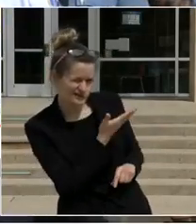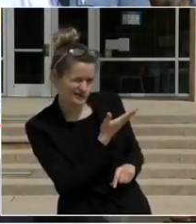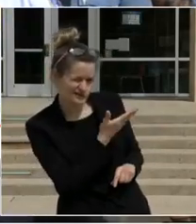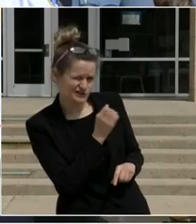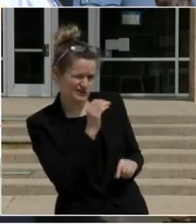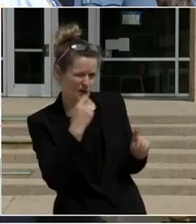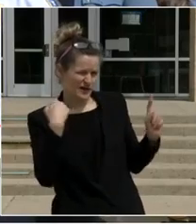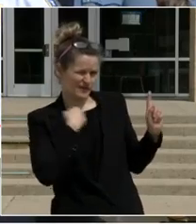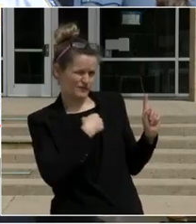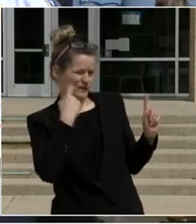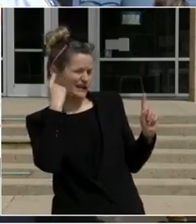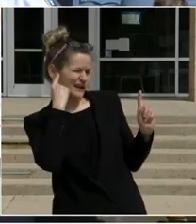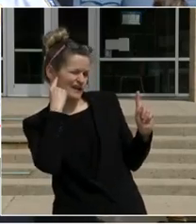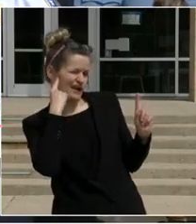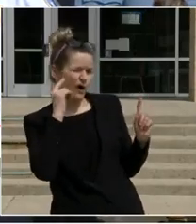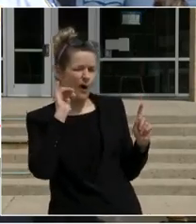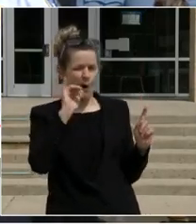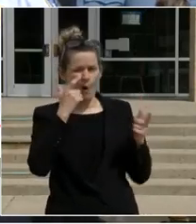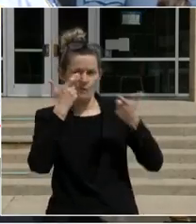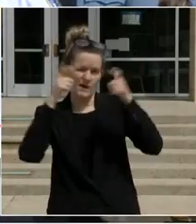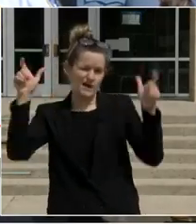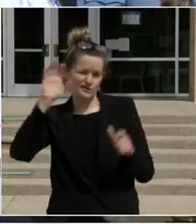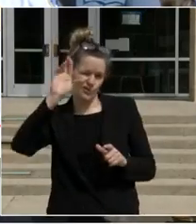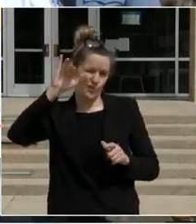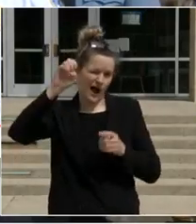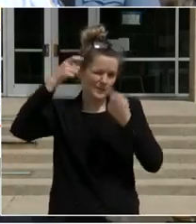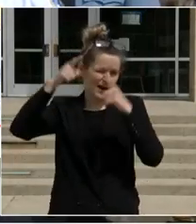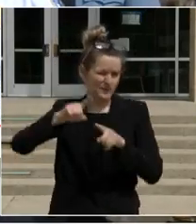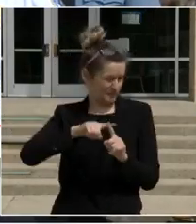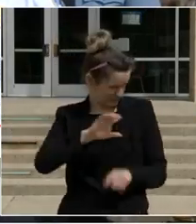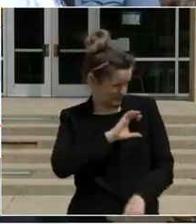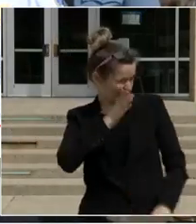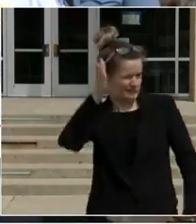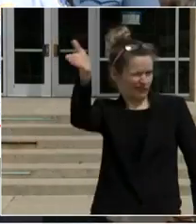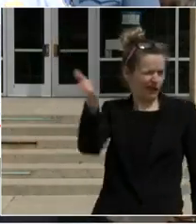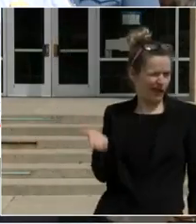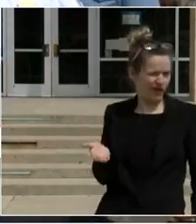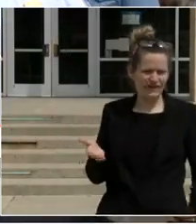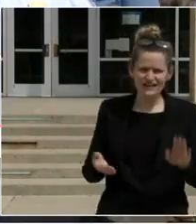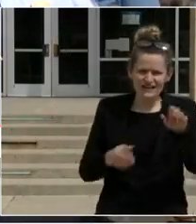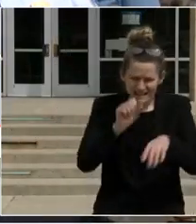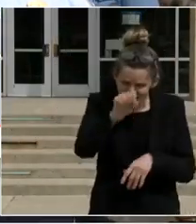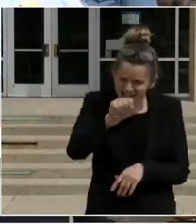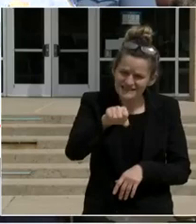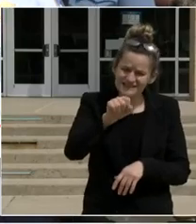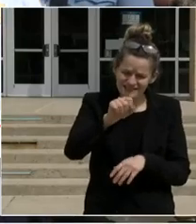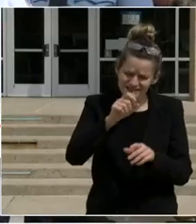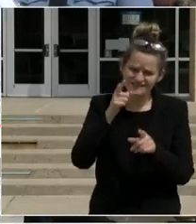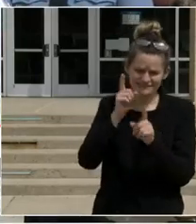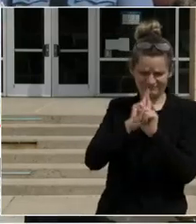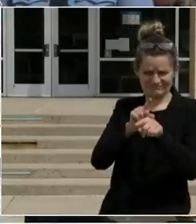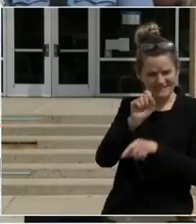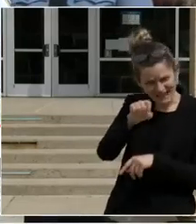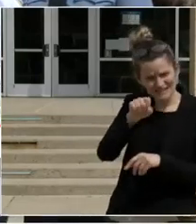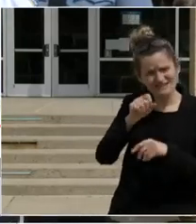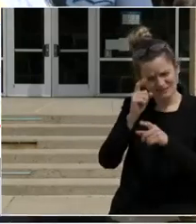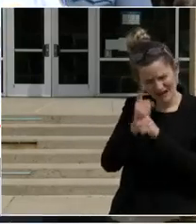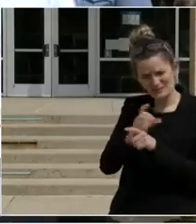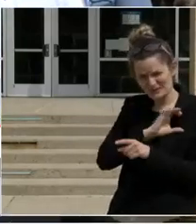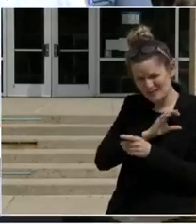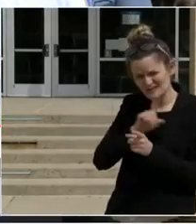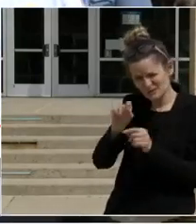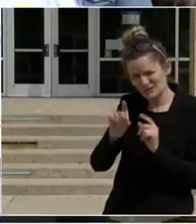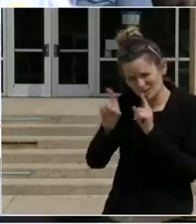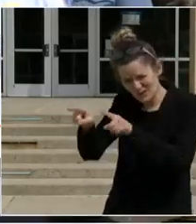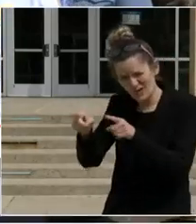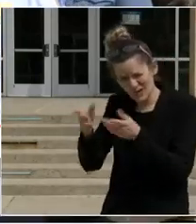D.C., the police are within earshot? Certainly the police may be close, and that's a good thing, and that bodes well for us being